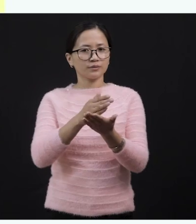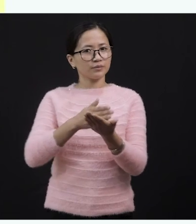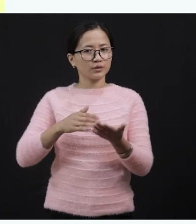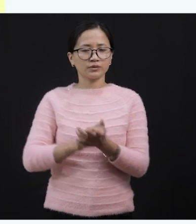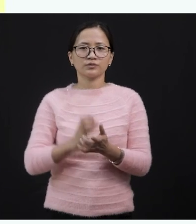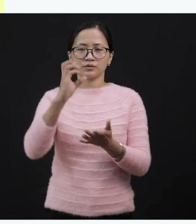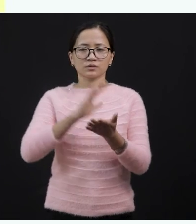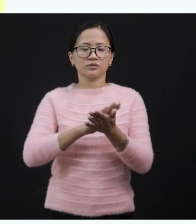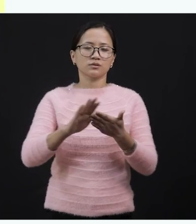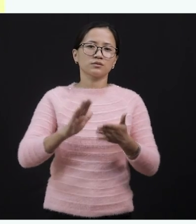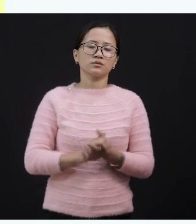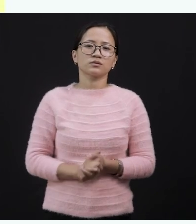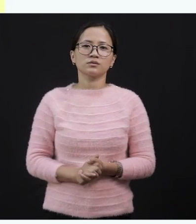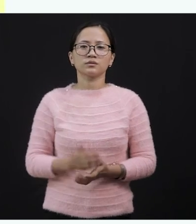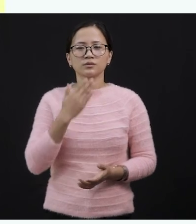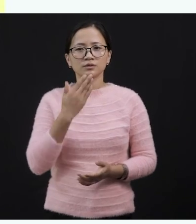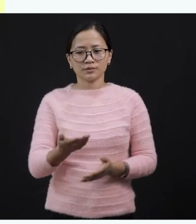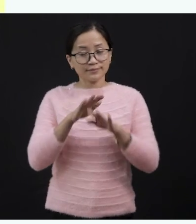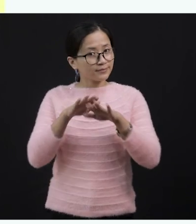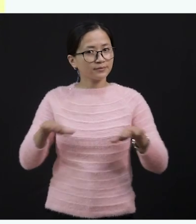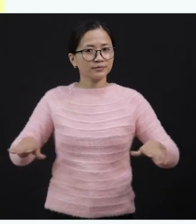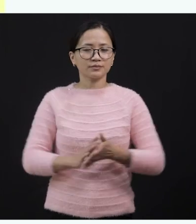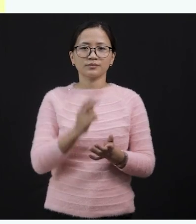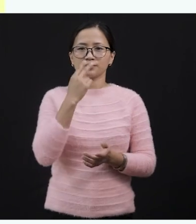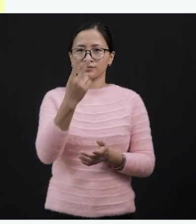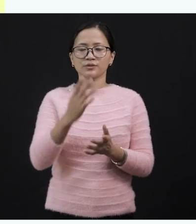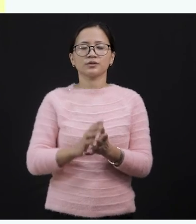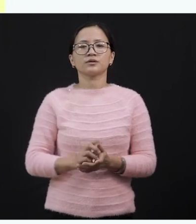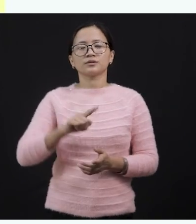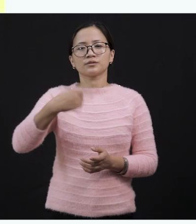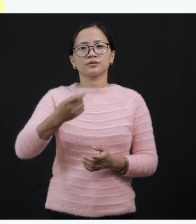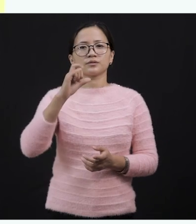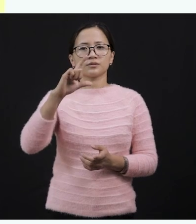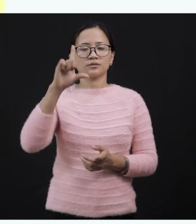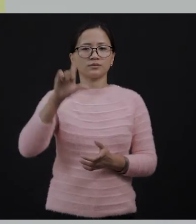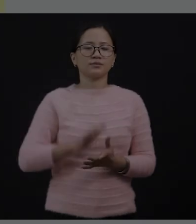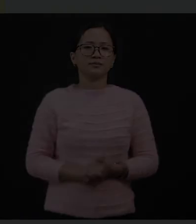of this chapter. So thank you, students. See you in the next class.